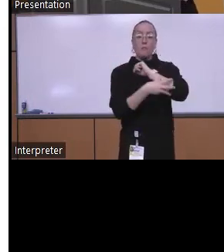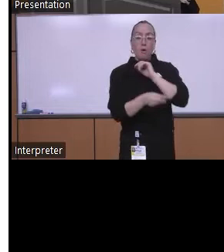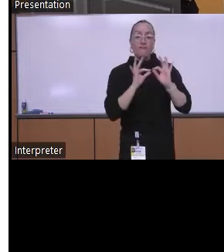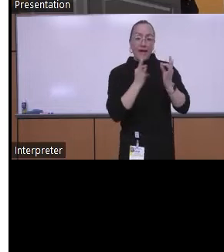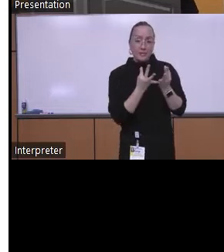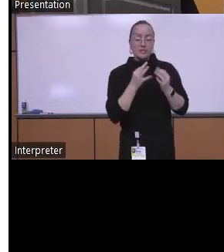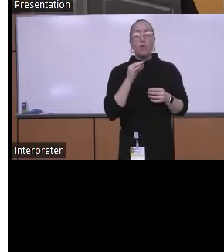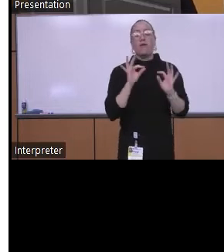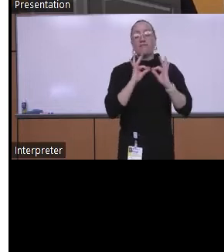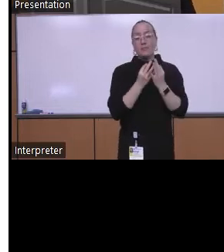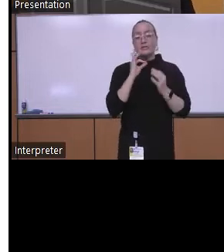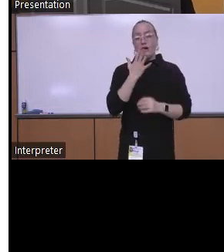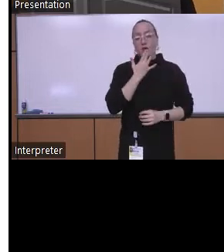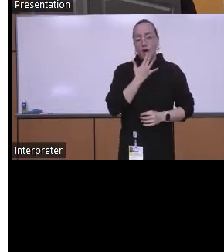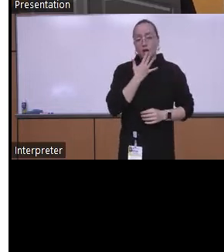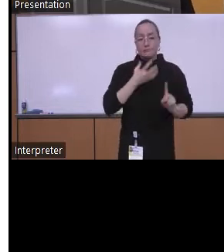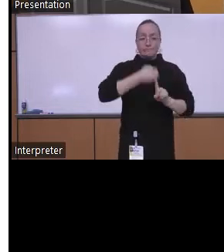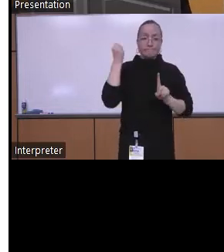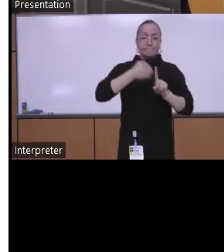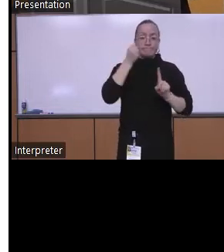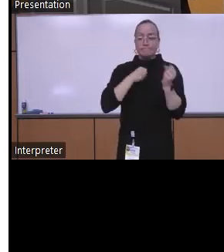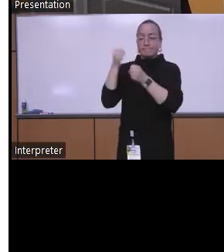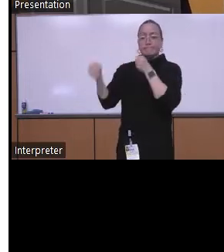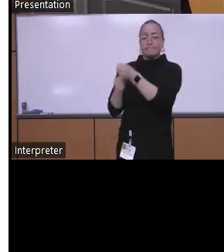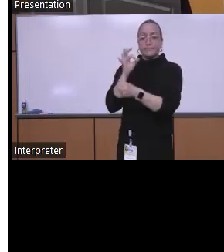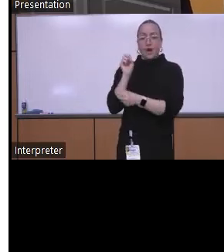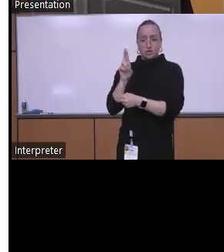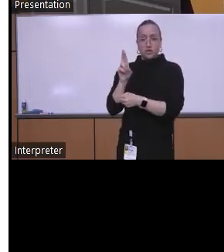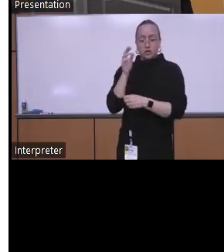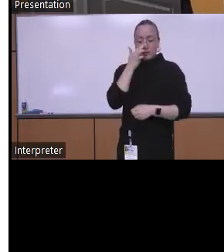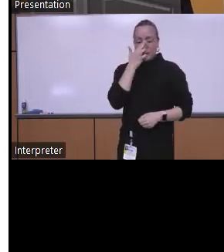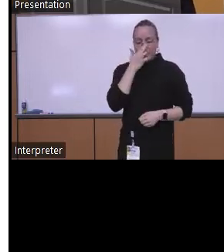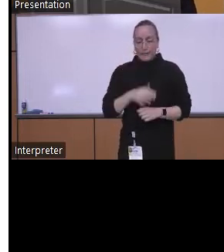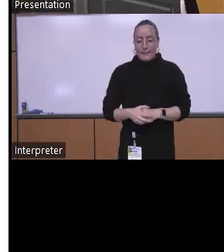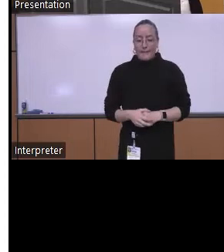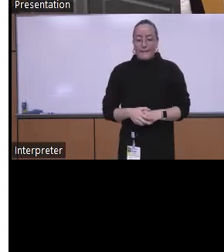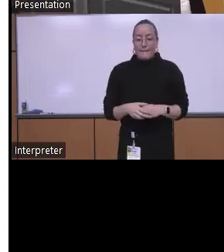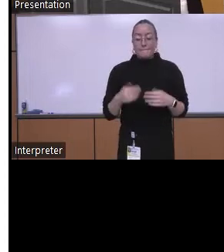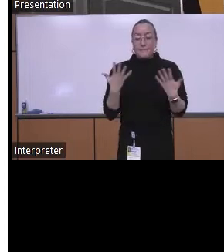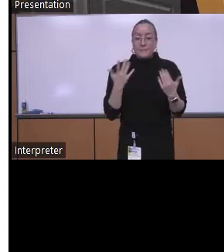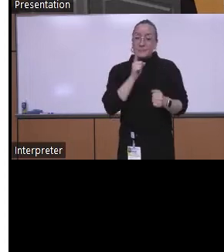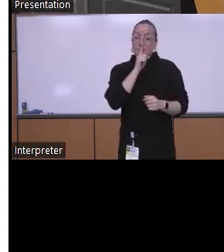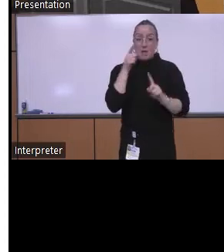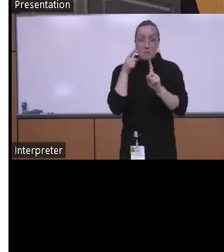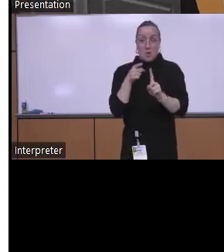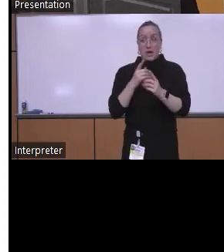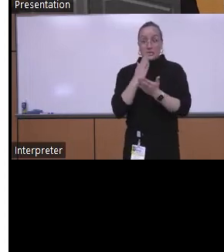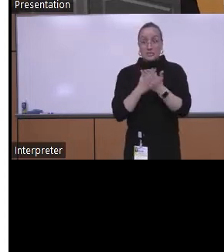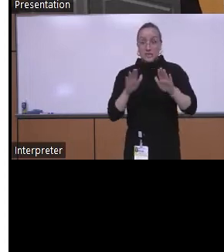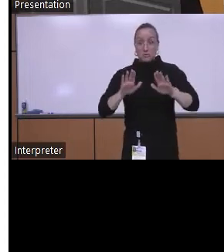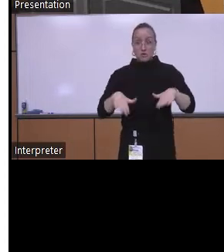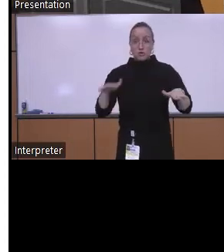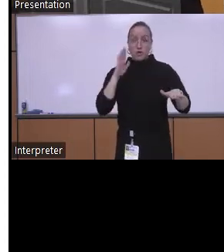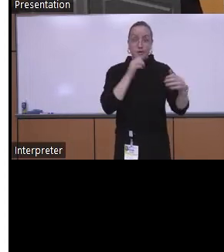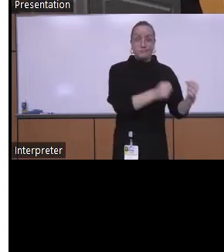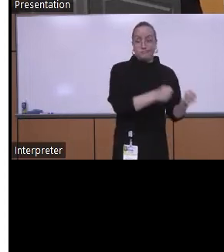disproportionately. So with these rates of child placement and out-of-home care, it was all but inevitable that some kids are being placed